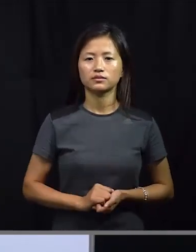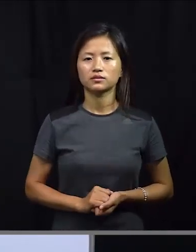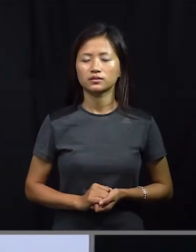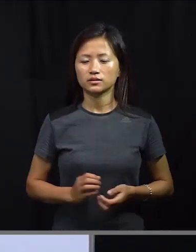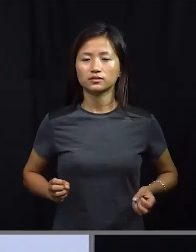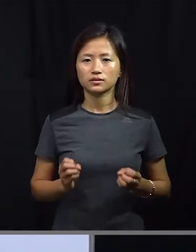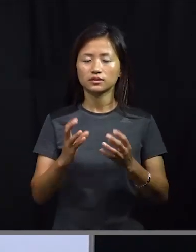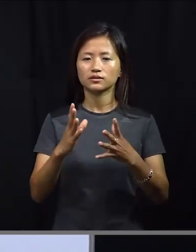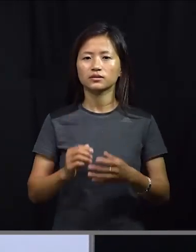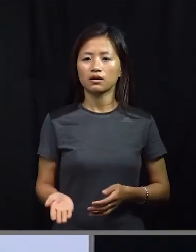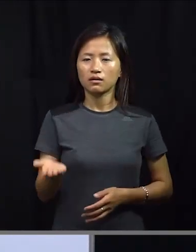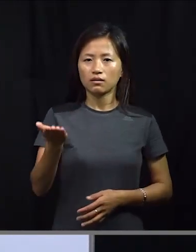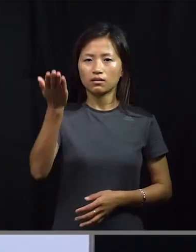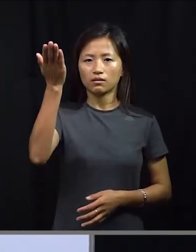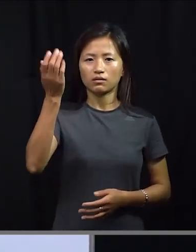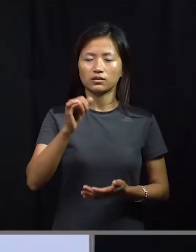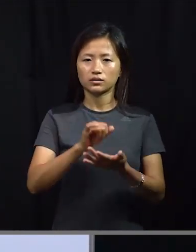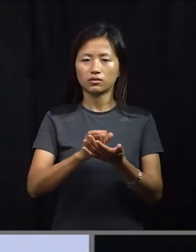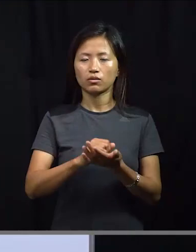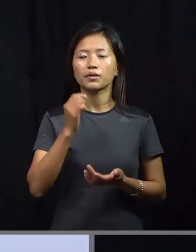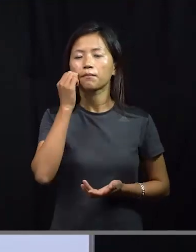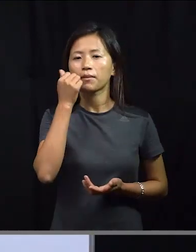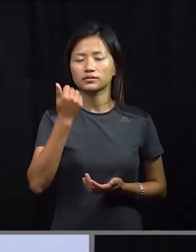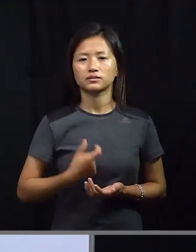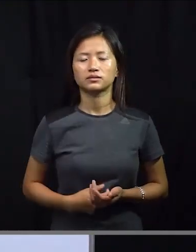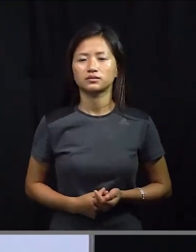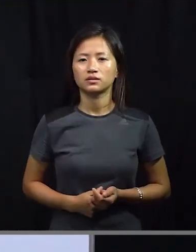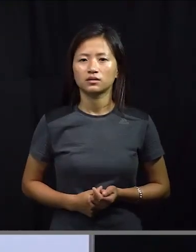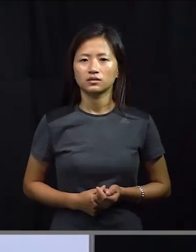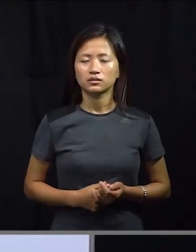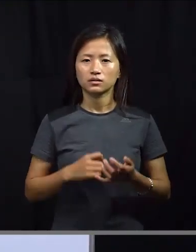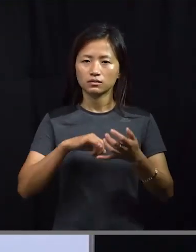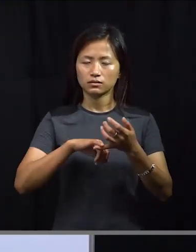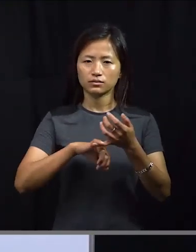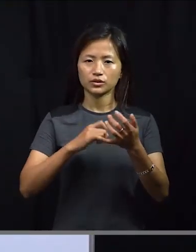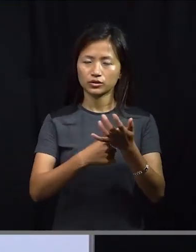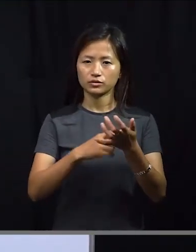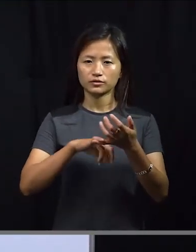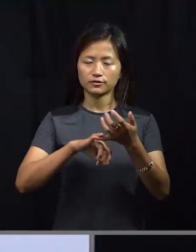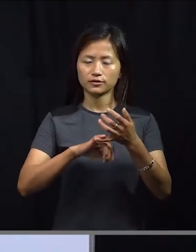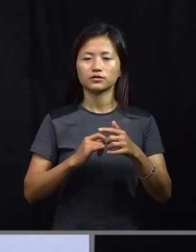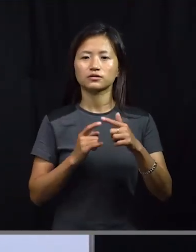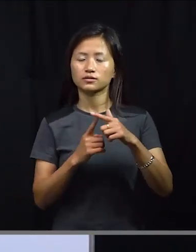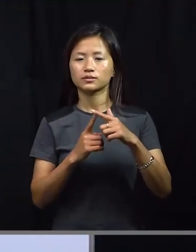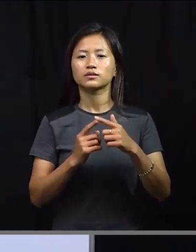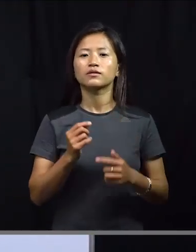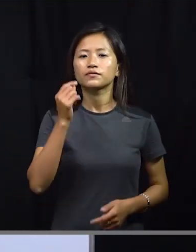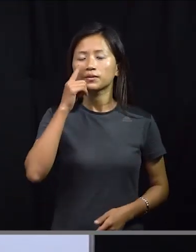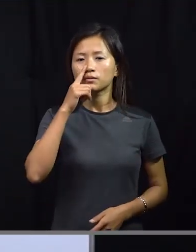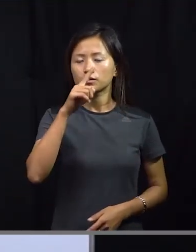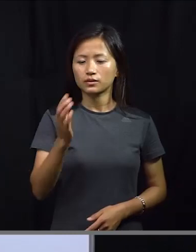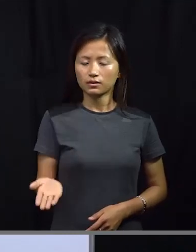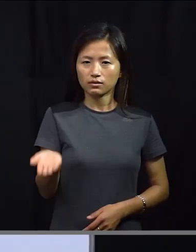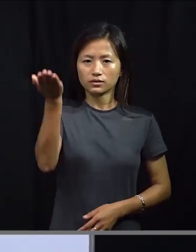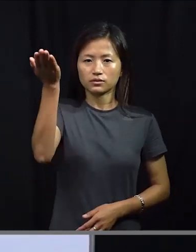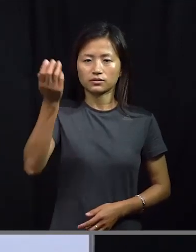the women is higher than that of a man. Okay, the ritual status of the women is